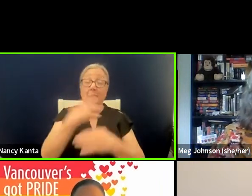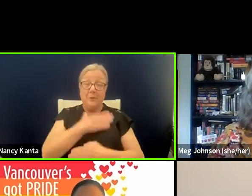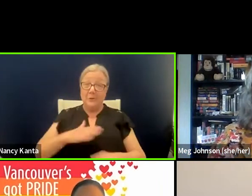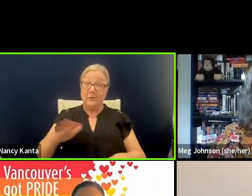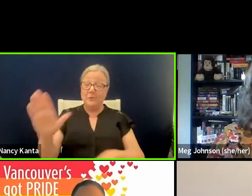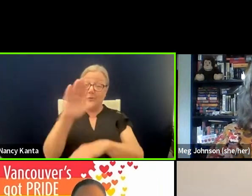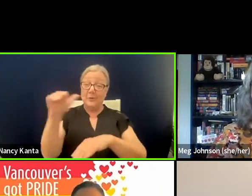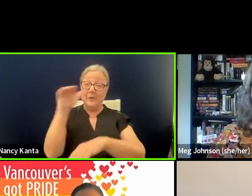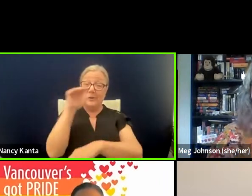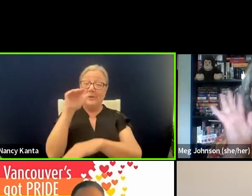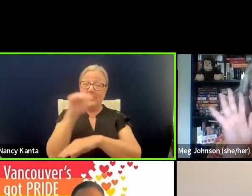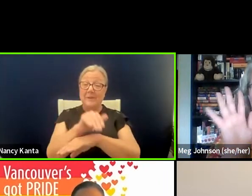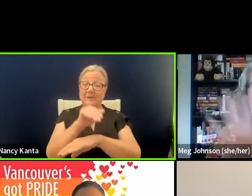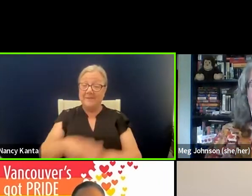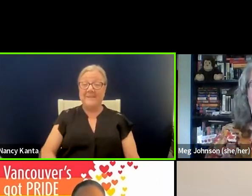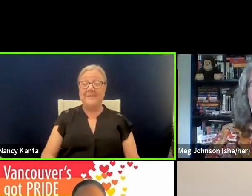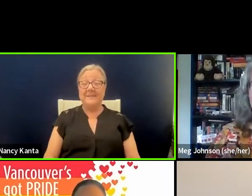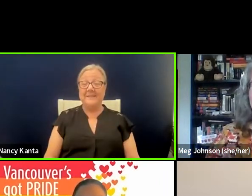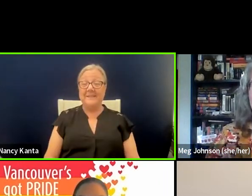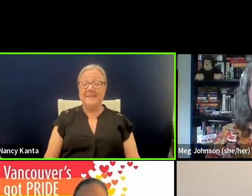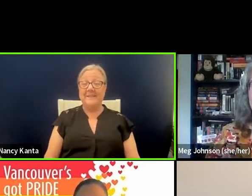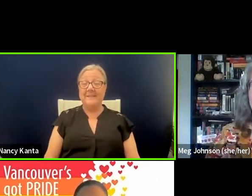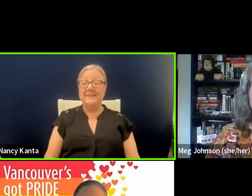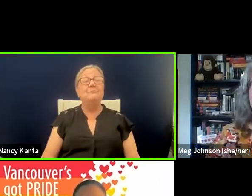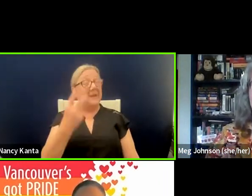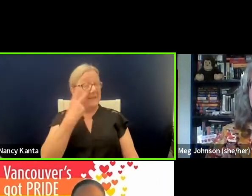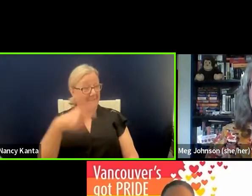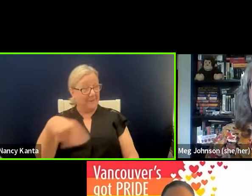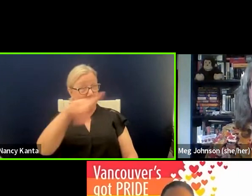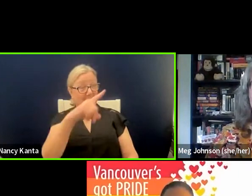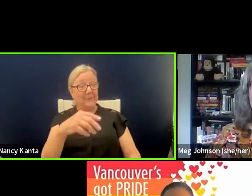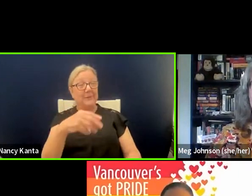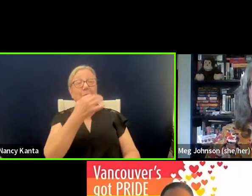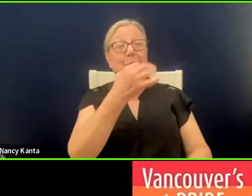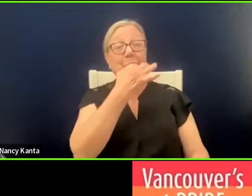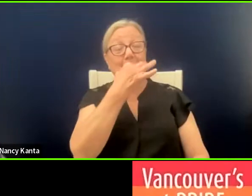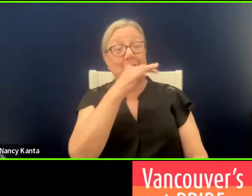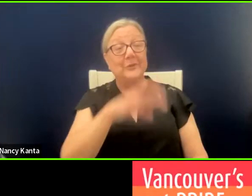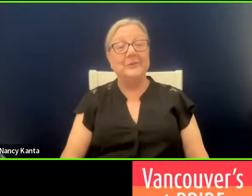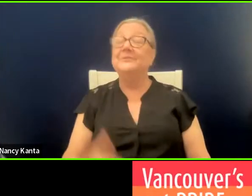Be well. See you all soon. Thank you. Thank you. Thanks all.